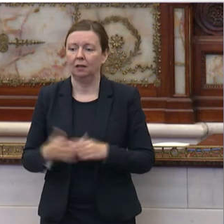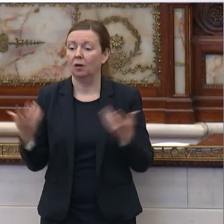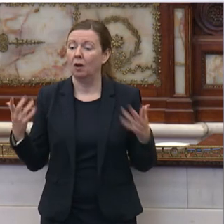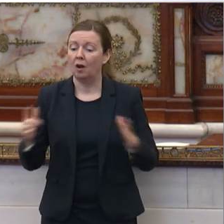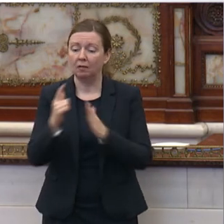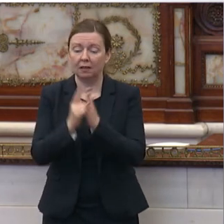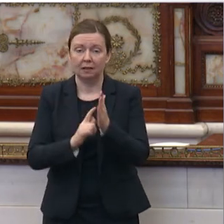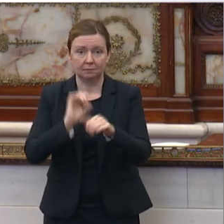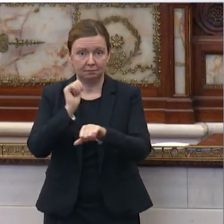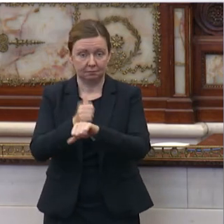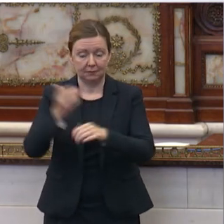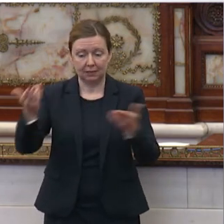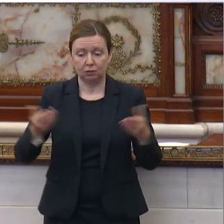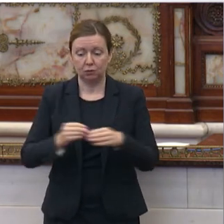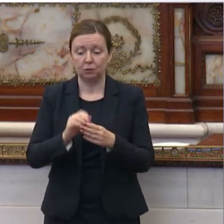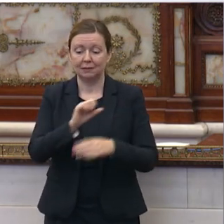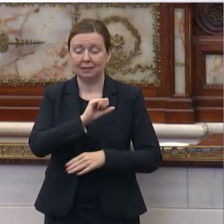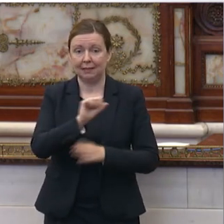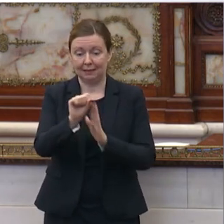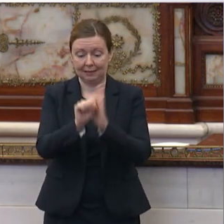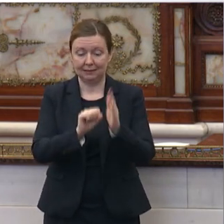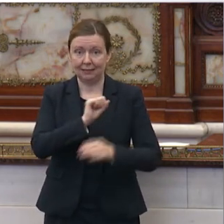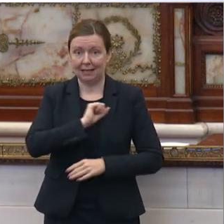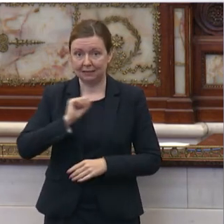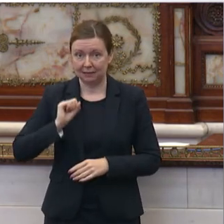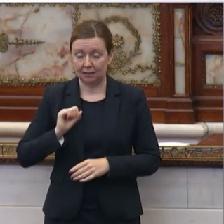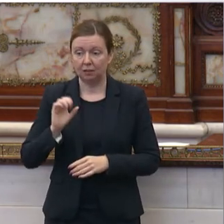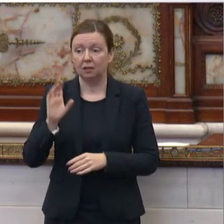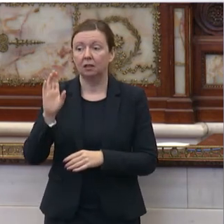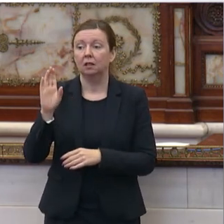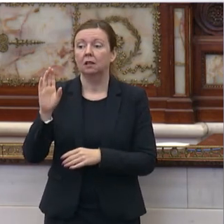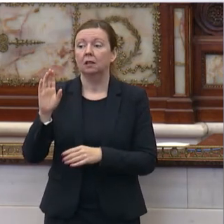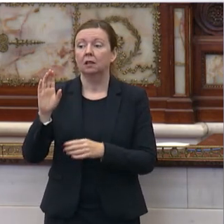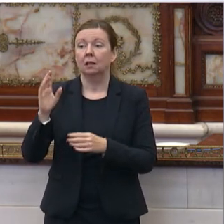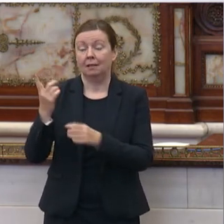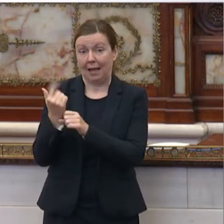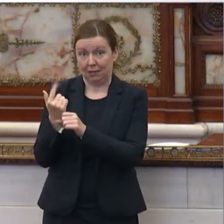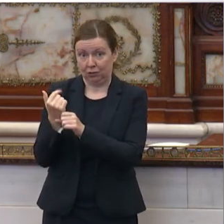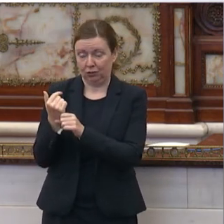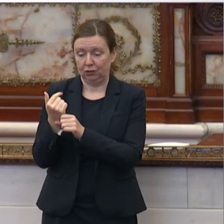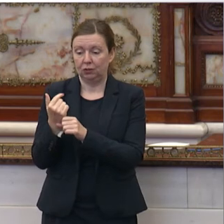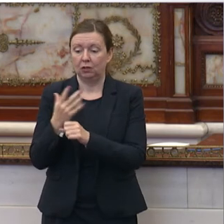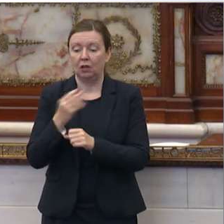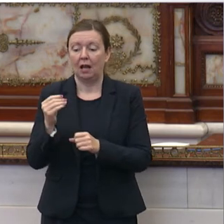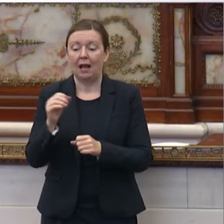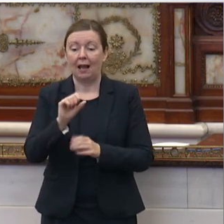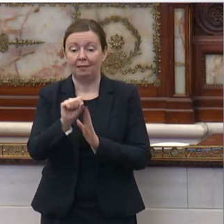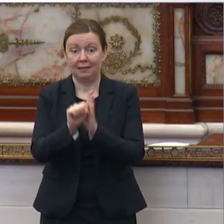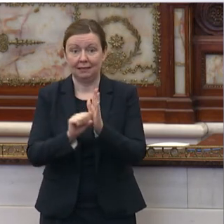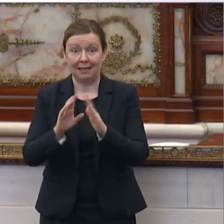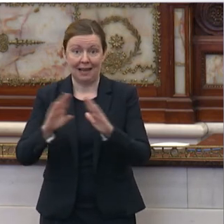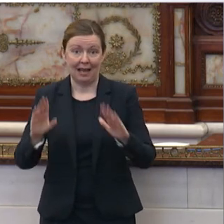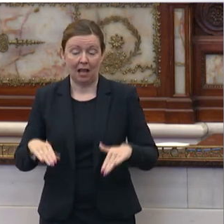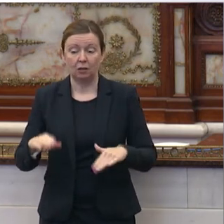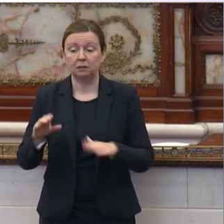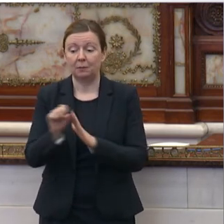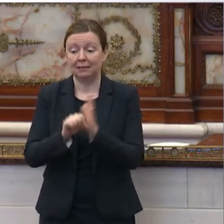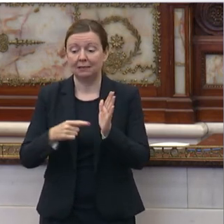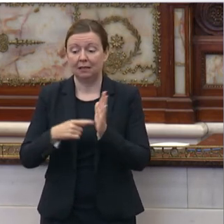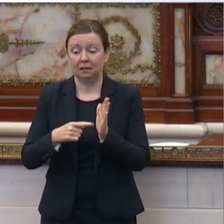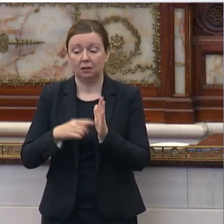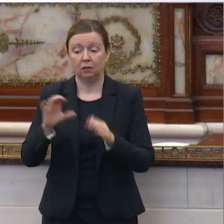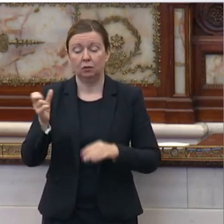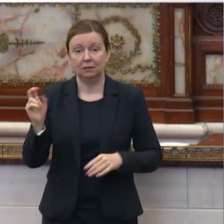legislation introduced in the state Senate by state senators Boscola and Farnese last year, and in the state House by state rep Hohenstein